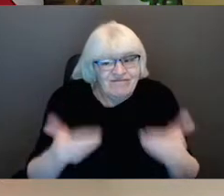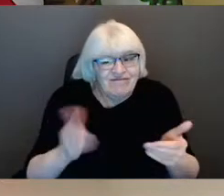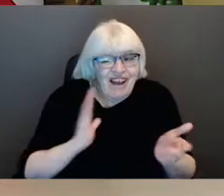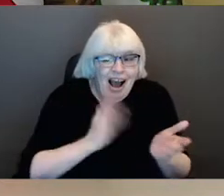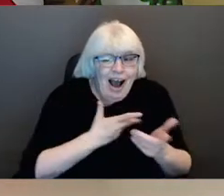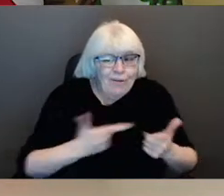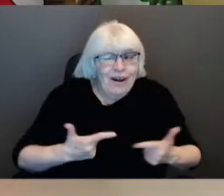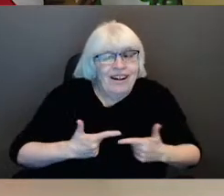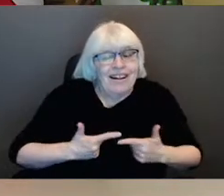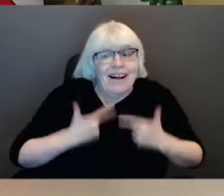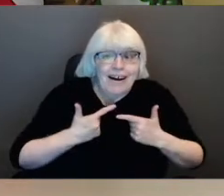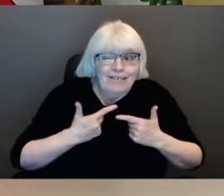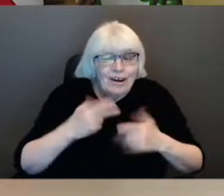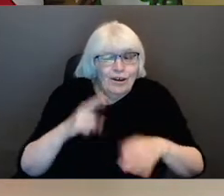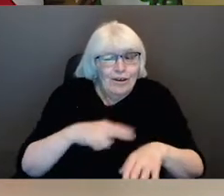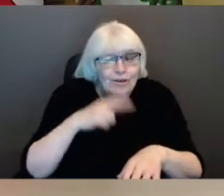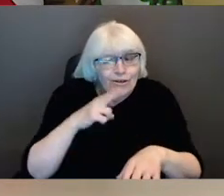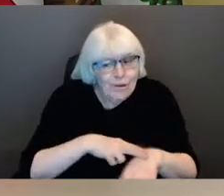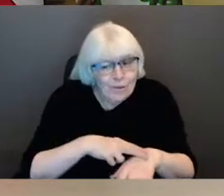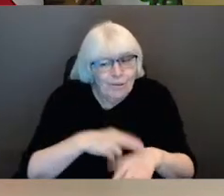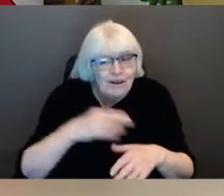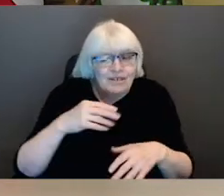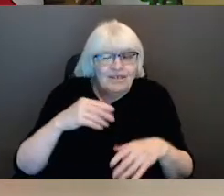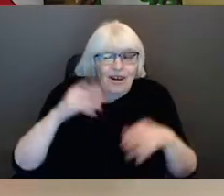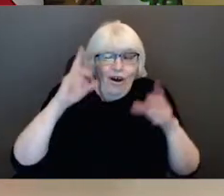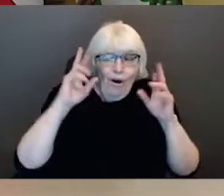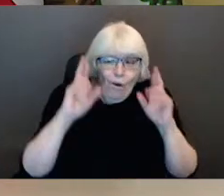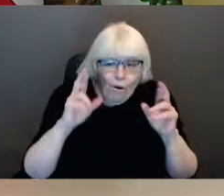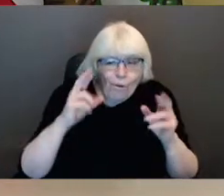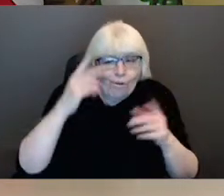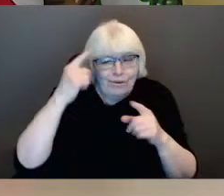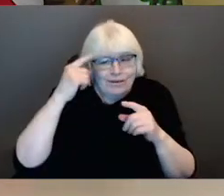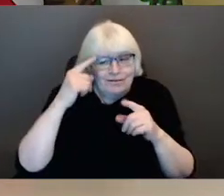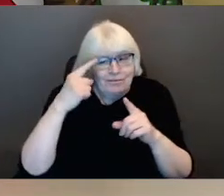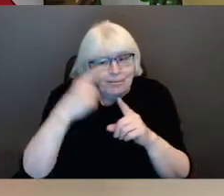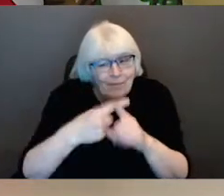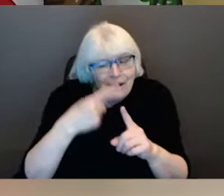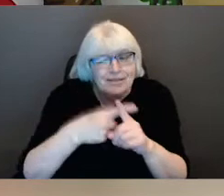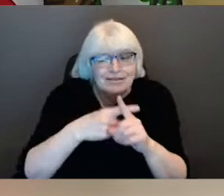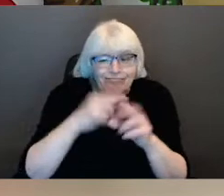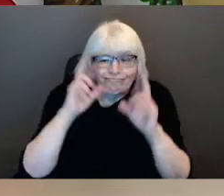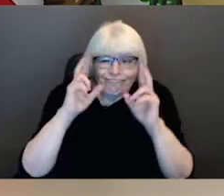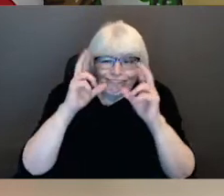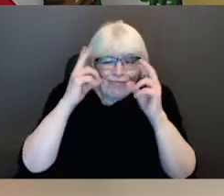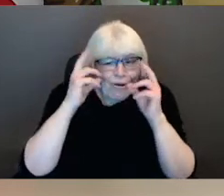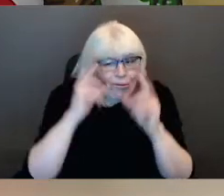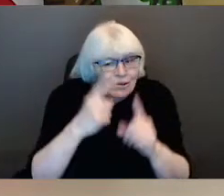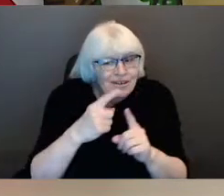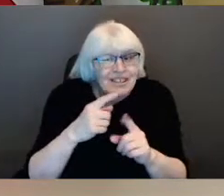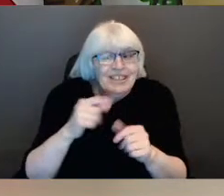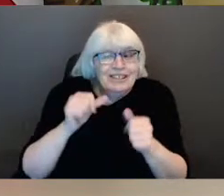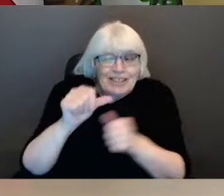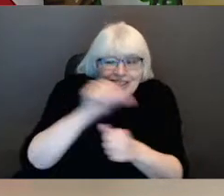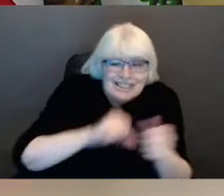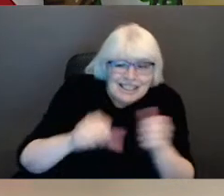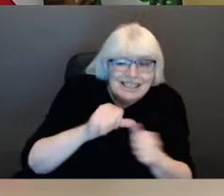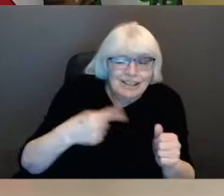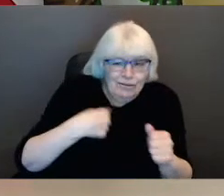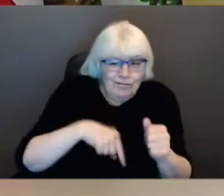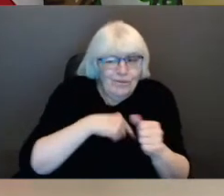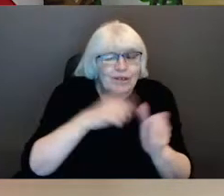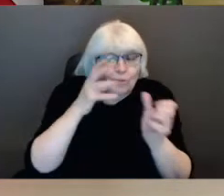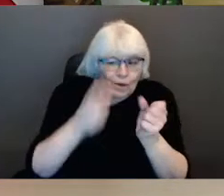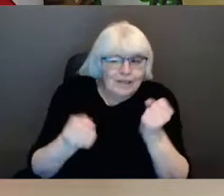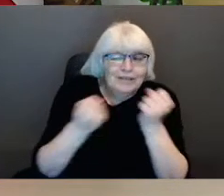earlier, hopeful and optimistic, and of course, if the epidemiology supports us, we will begin increasing gathering limits